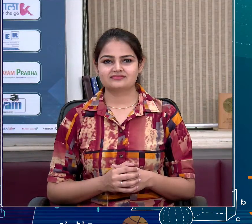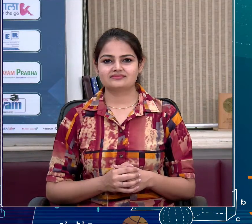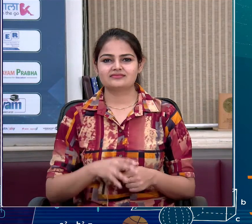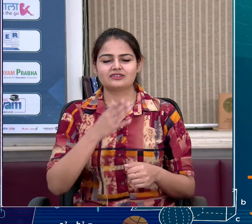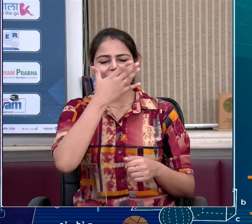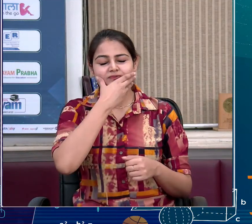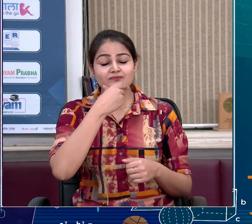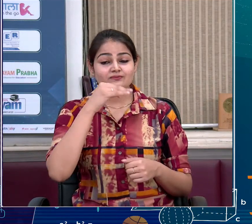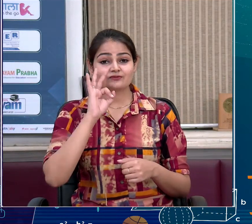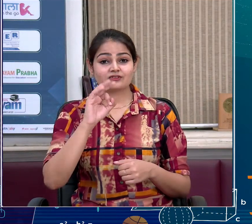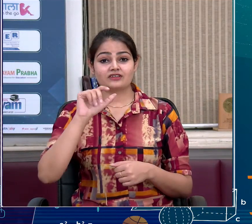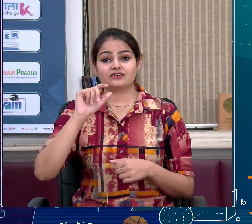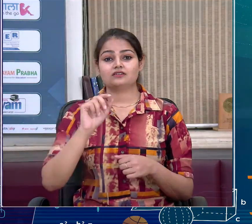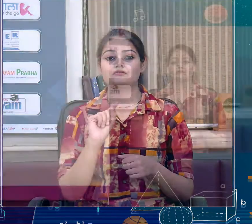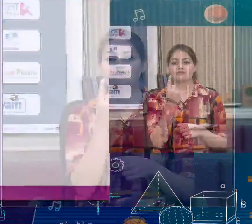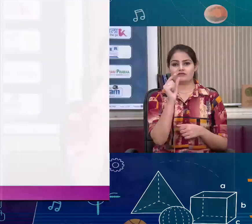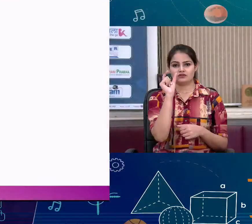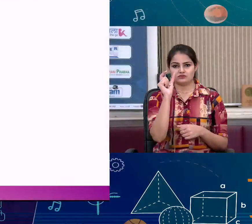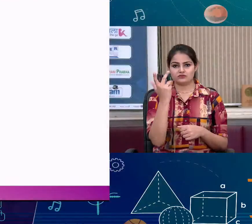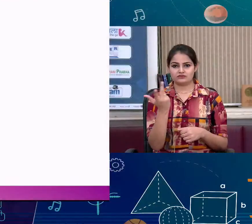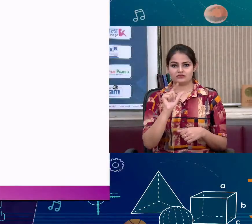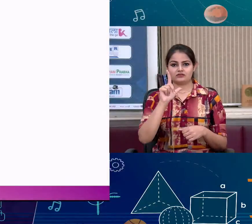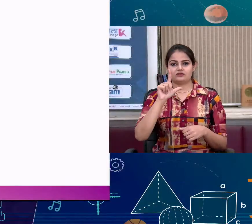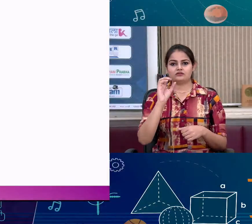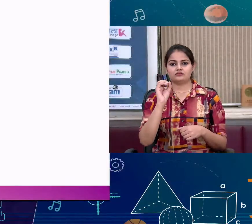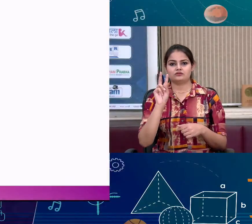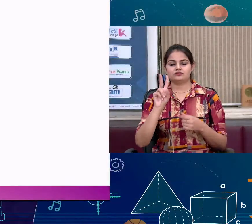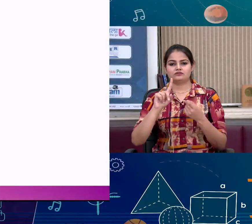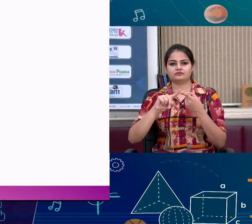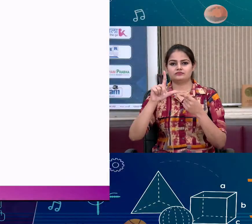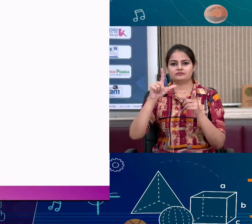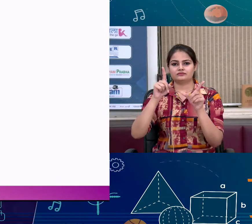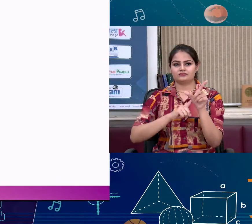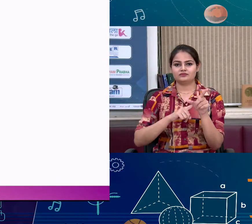Lovely. The first word is lovely.